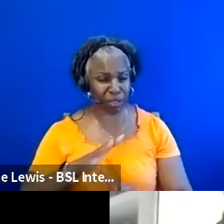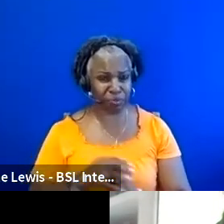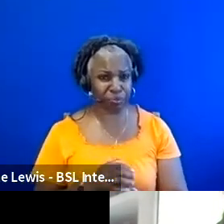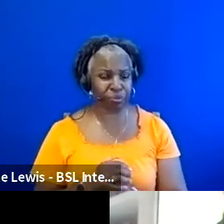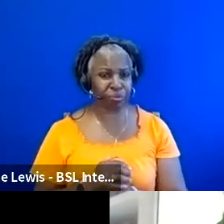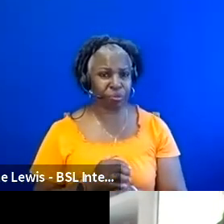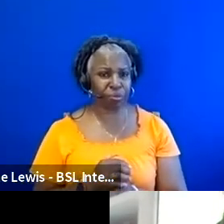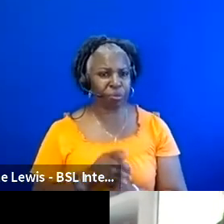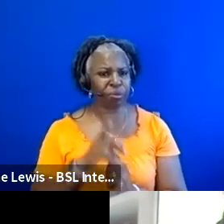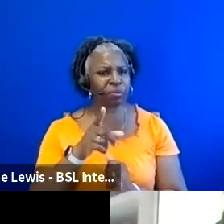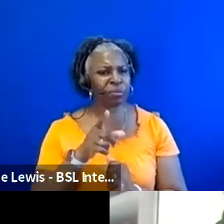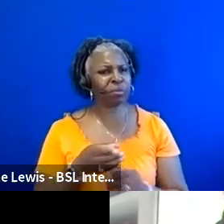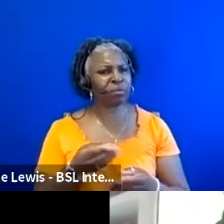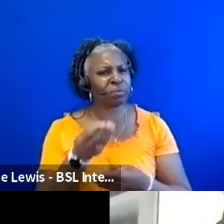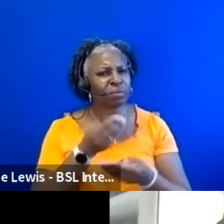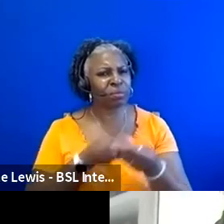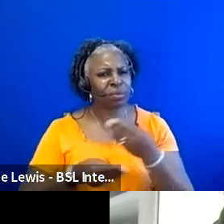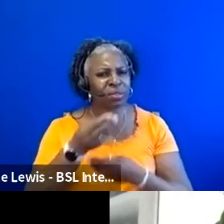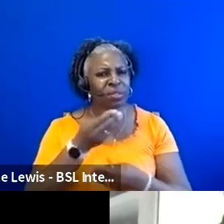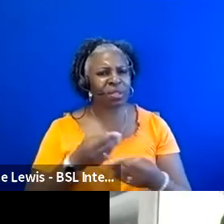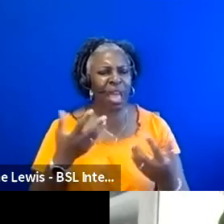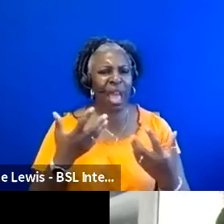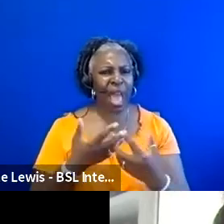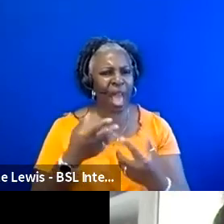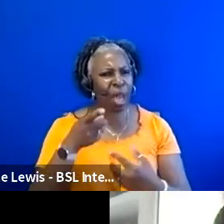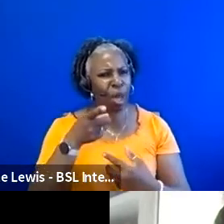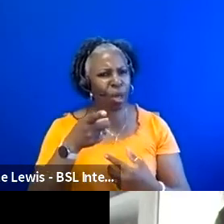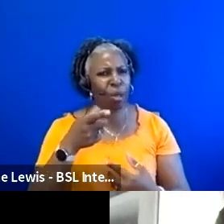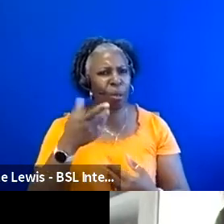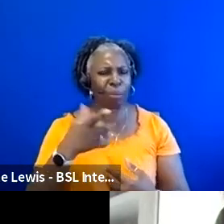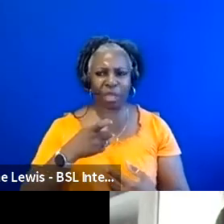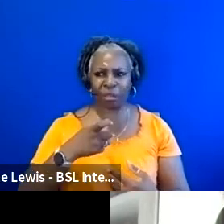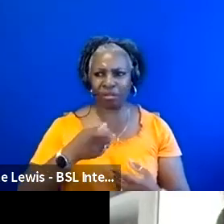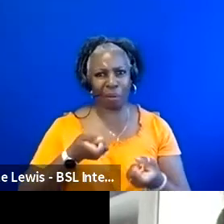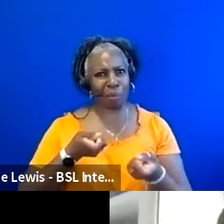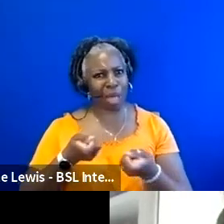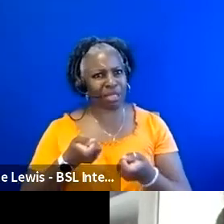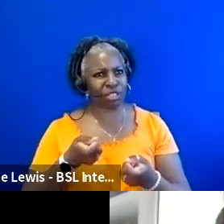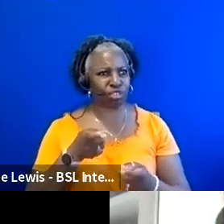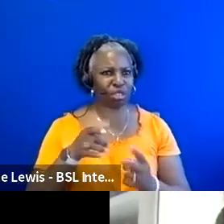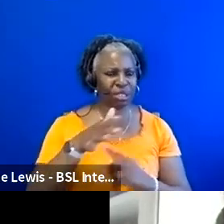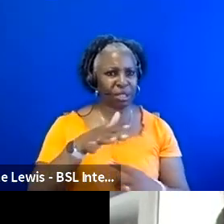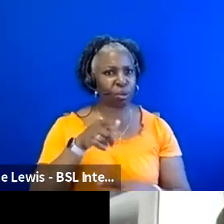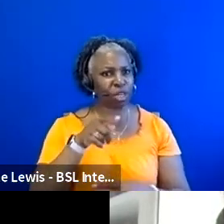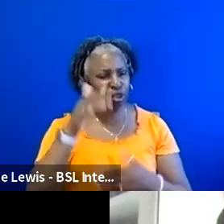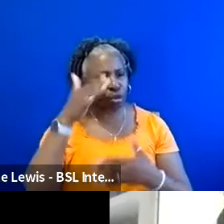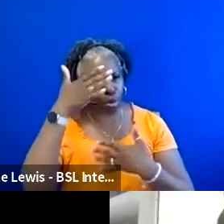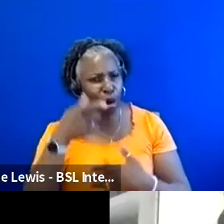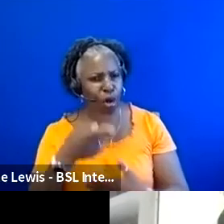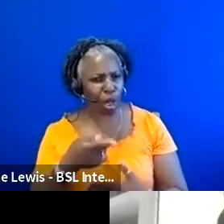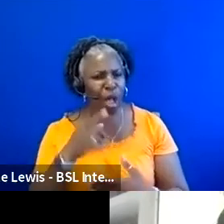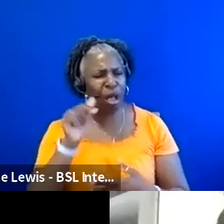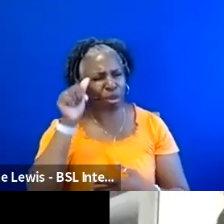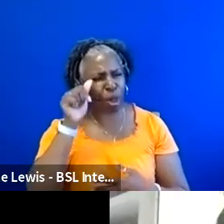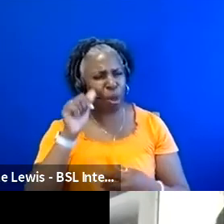And can you tell me a little bit about how you personally have navigated that situation? I know it's challenging for